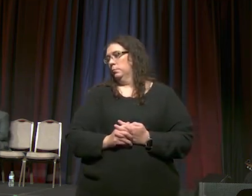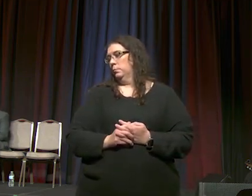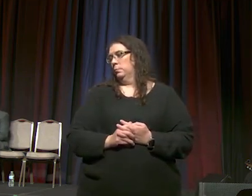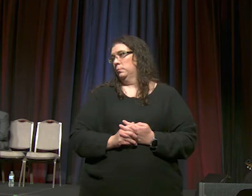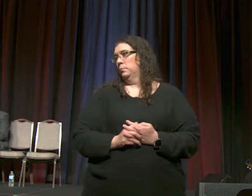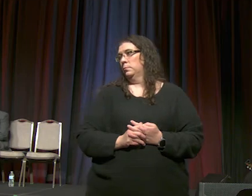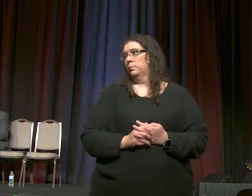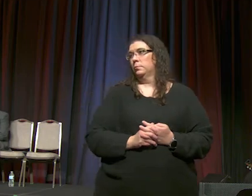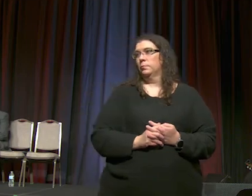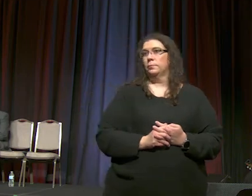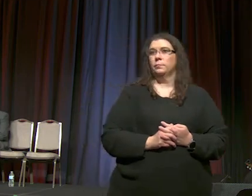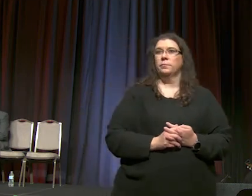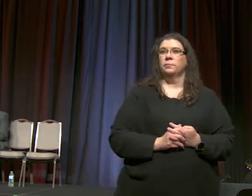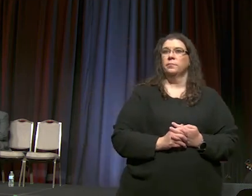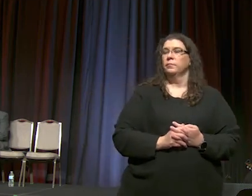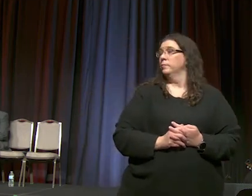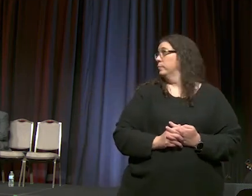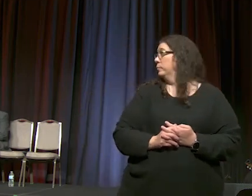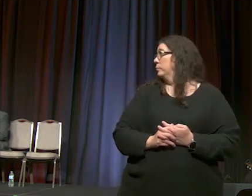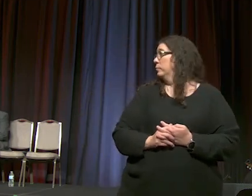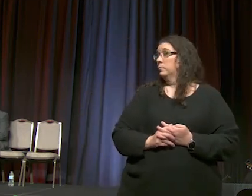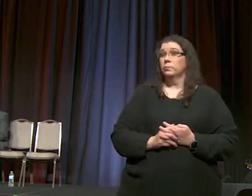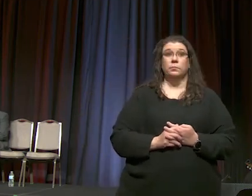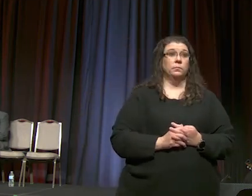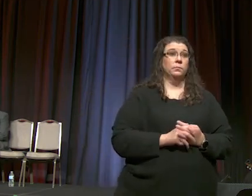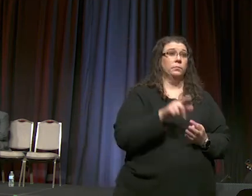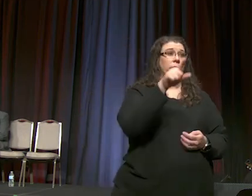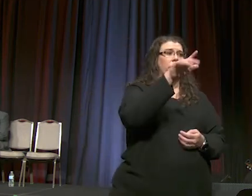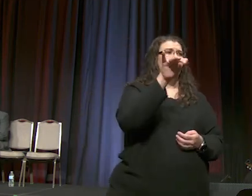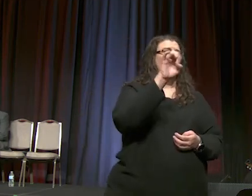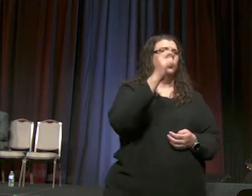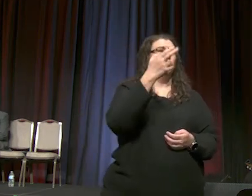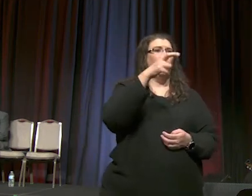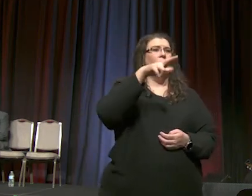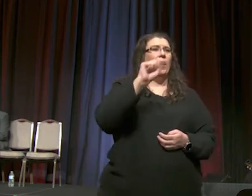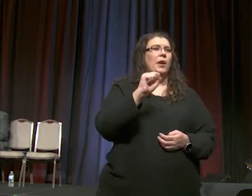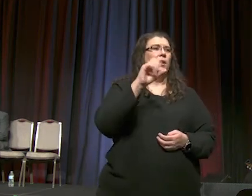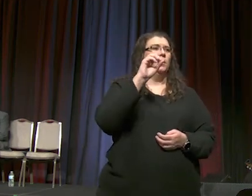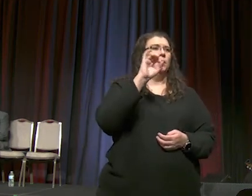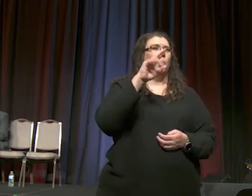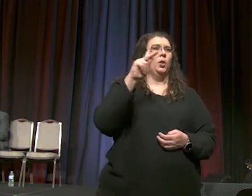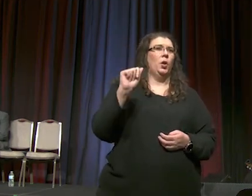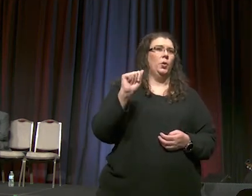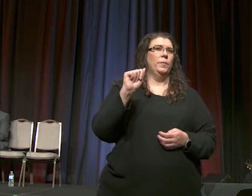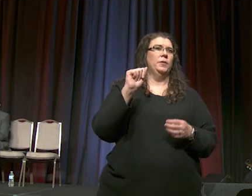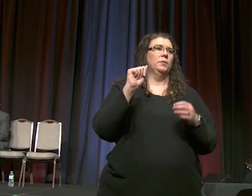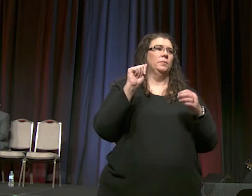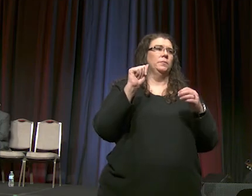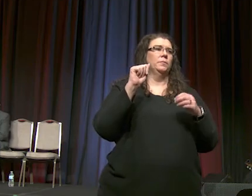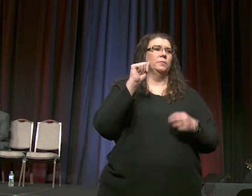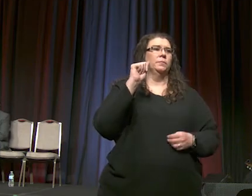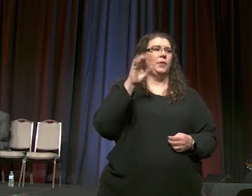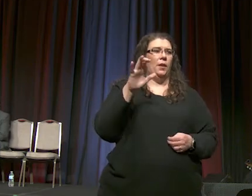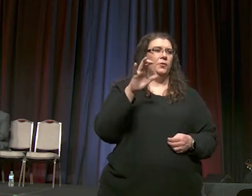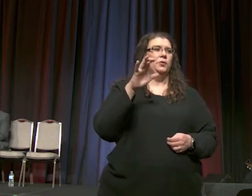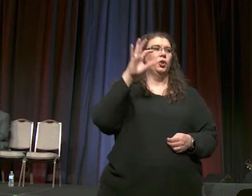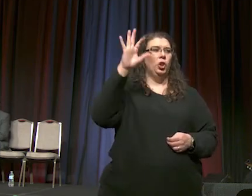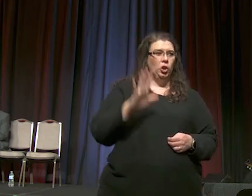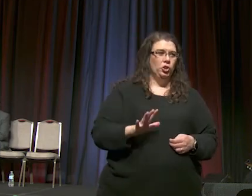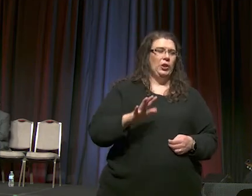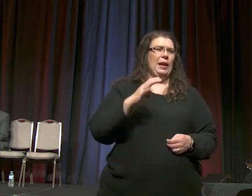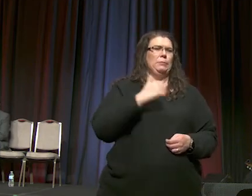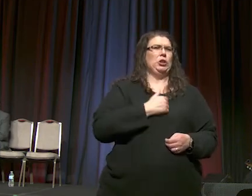Sir. All right. Joe Harris, the Oklahoma Conference clergy. I apologize if I missed this. I don't think I did, but two